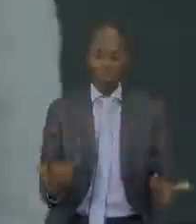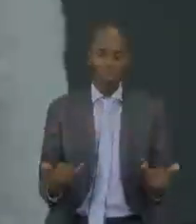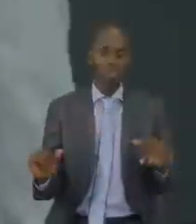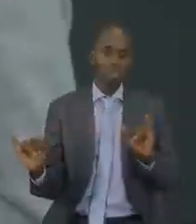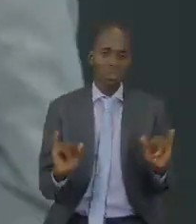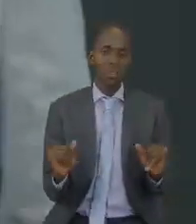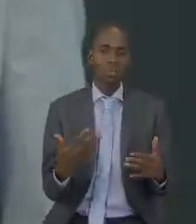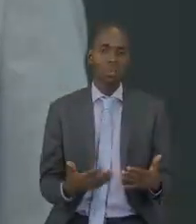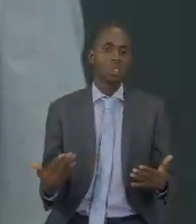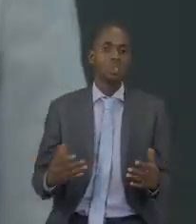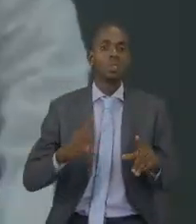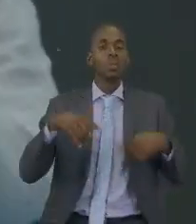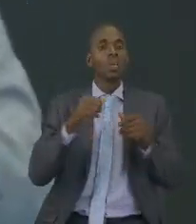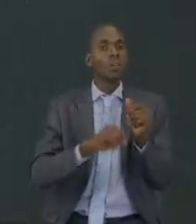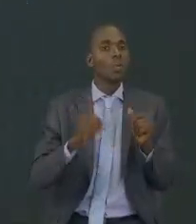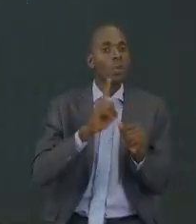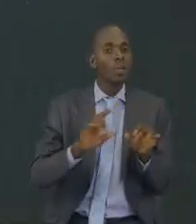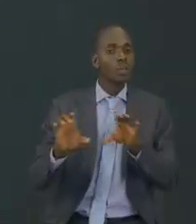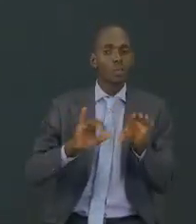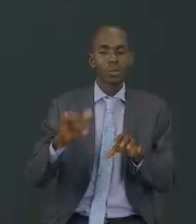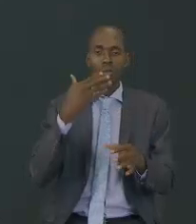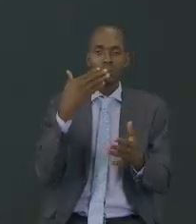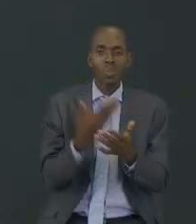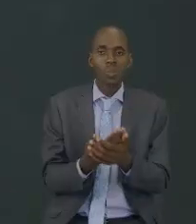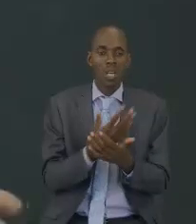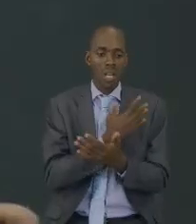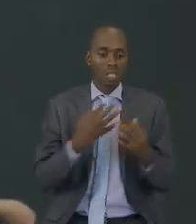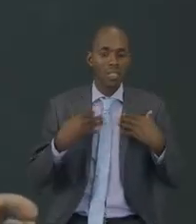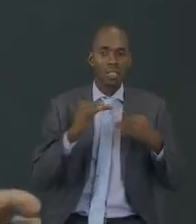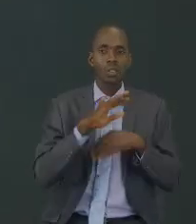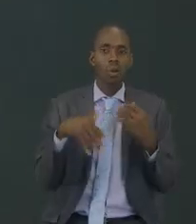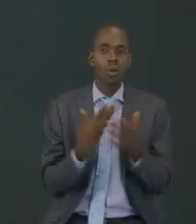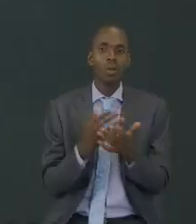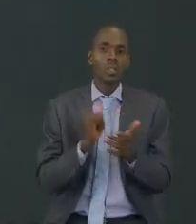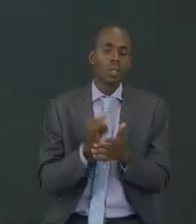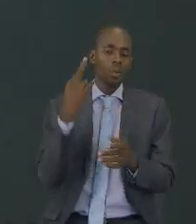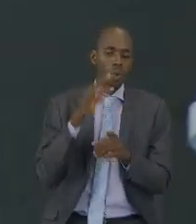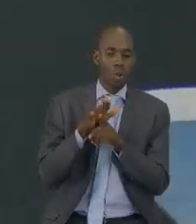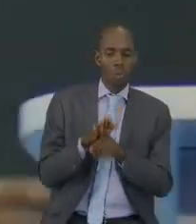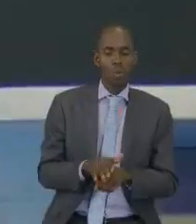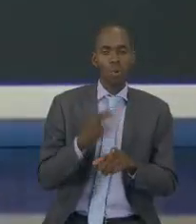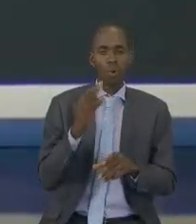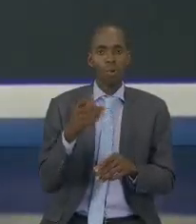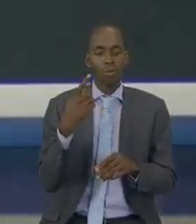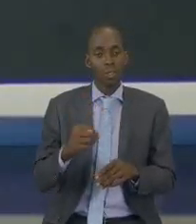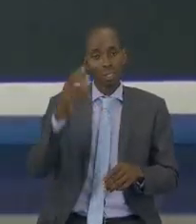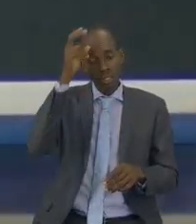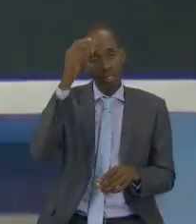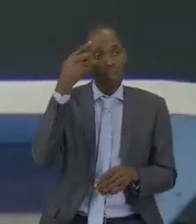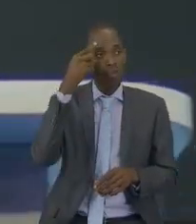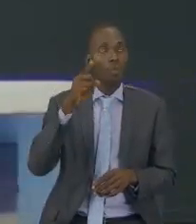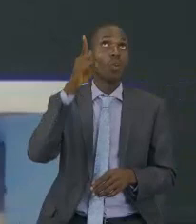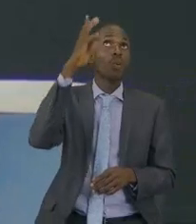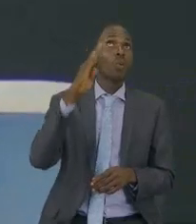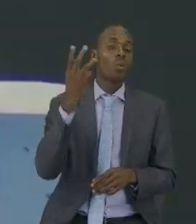about doing good and healing all that are oppressed of the devil, for God